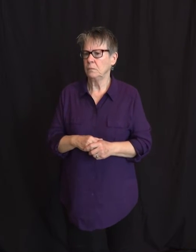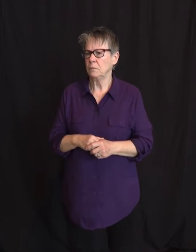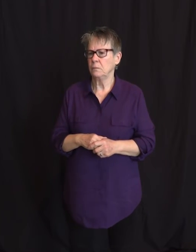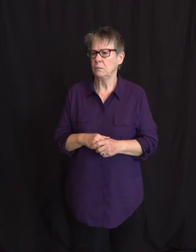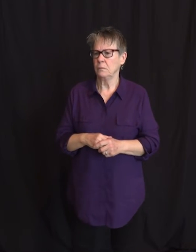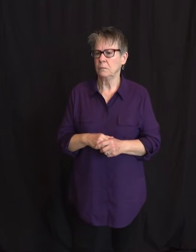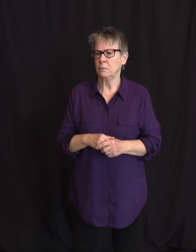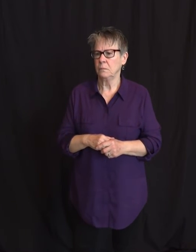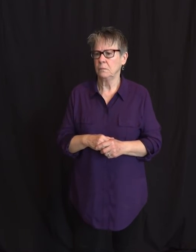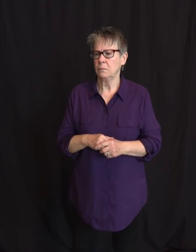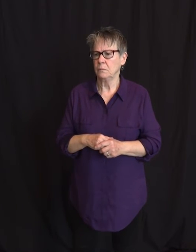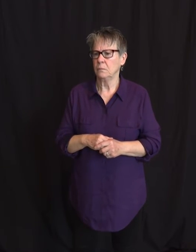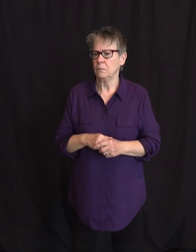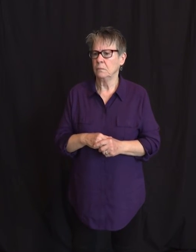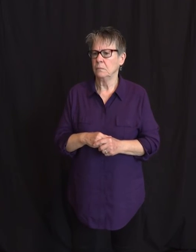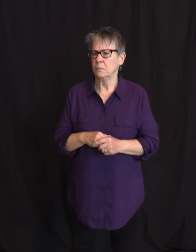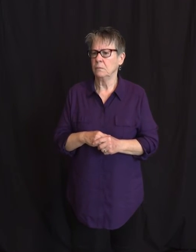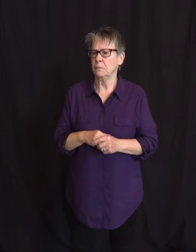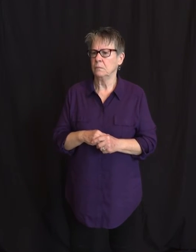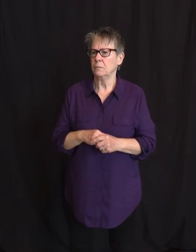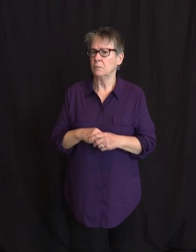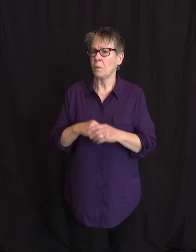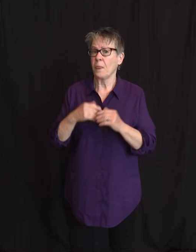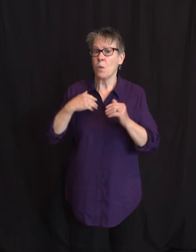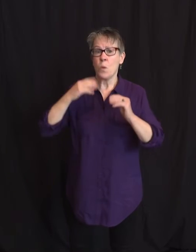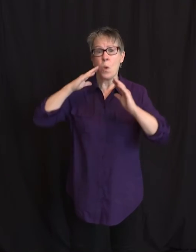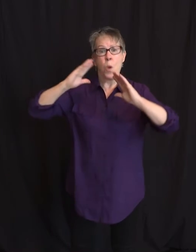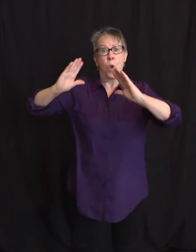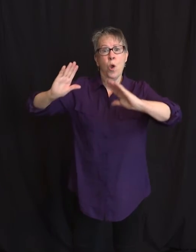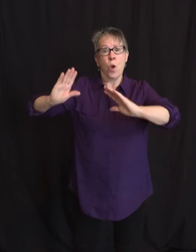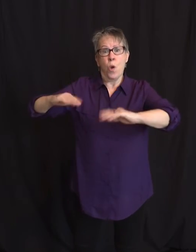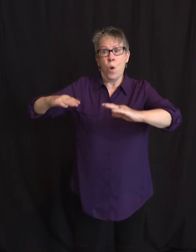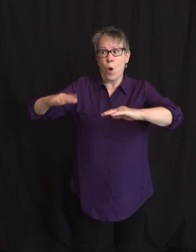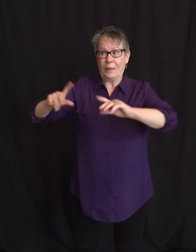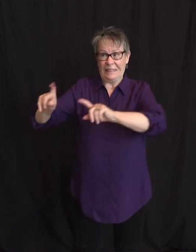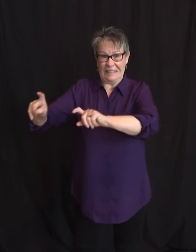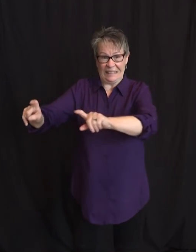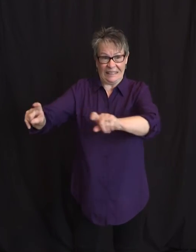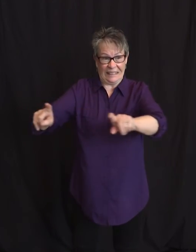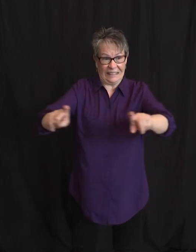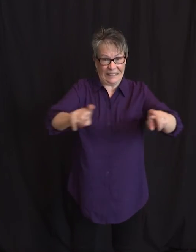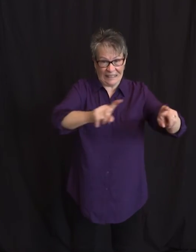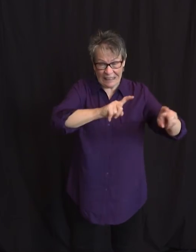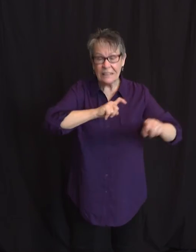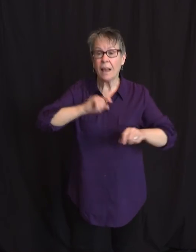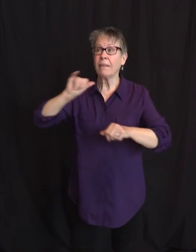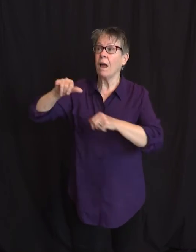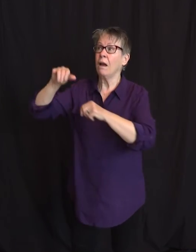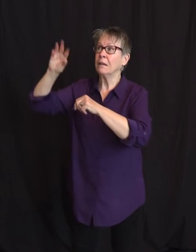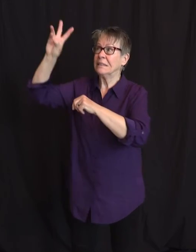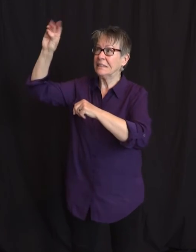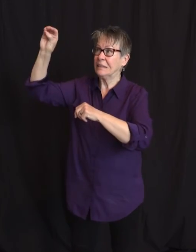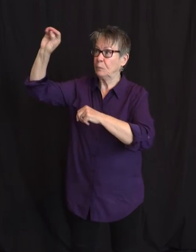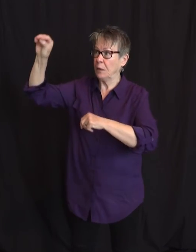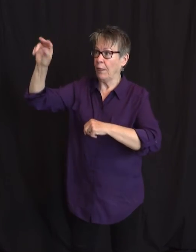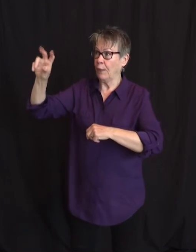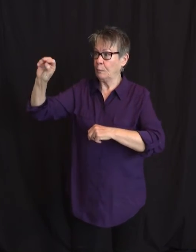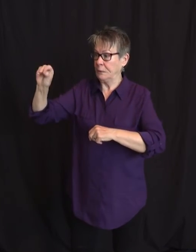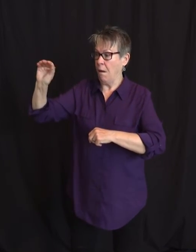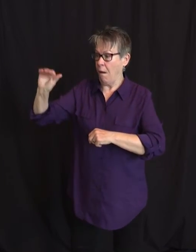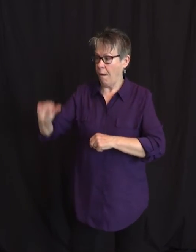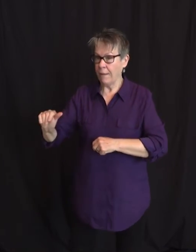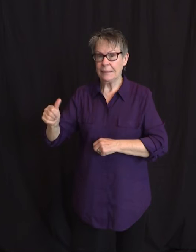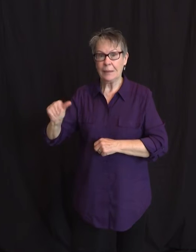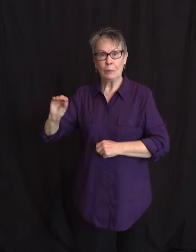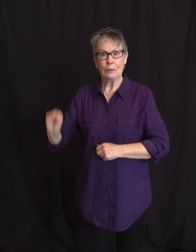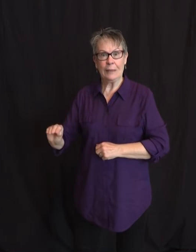The positivity. Yep. So watch that space. Again, largely symptomatic folks so far. That will,